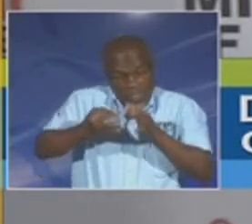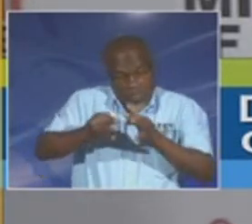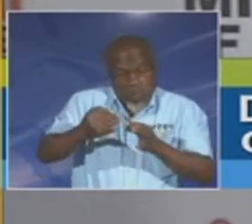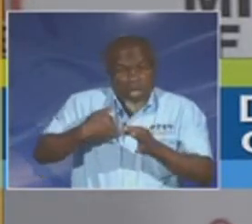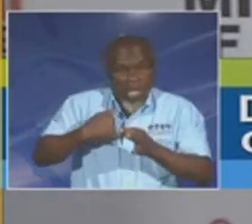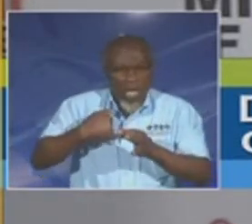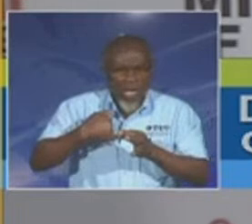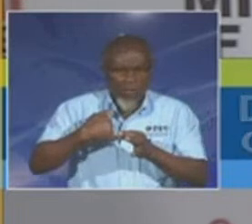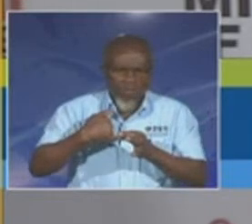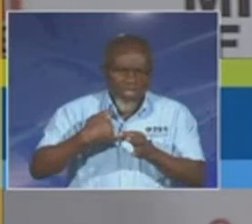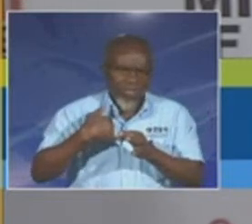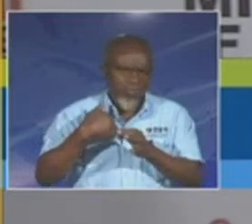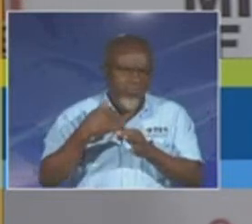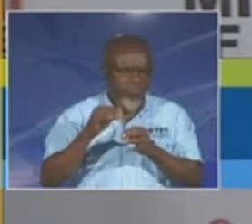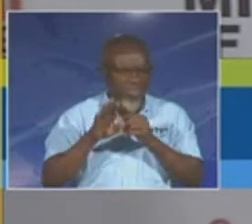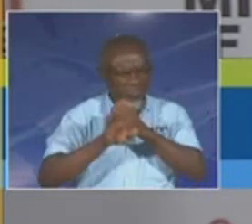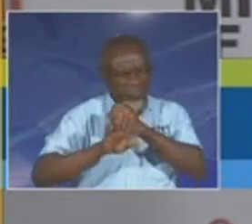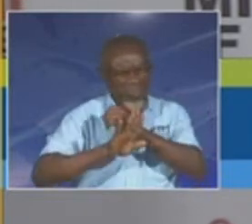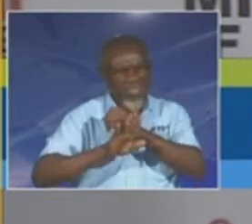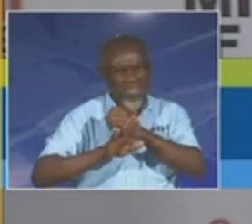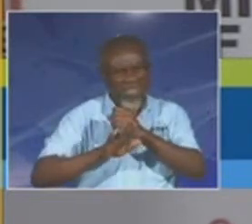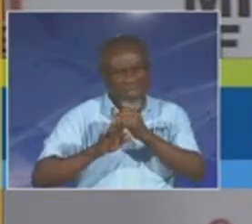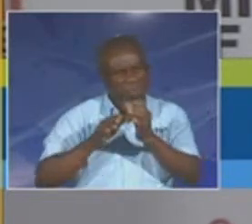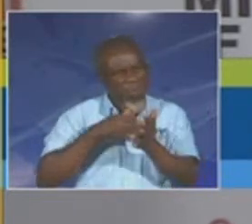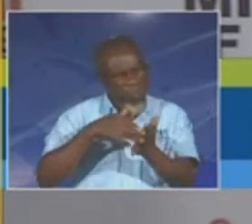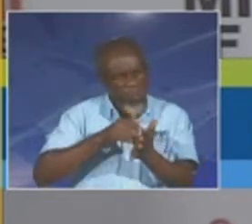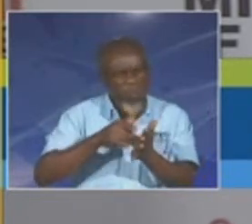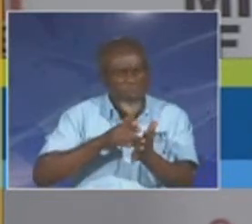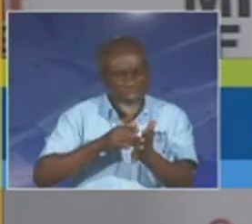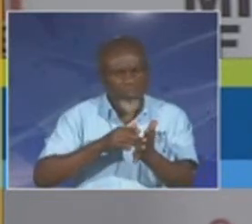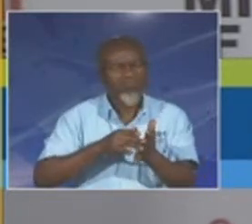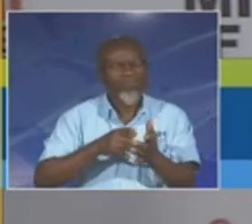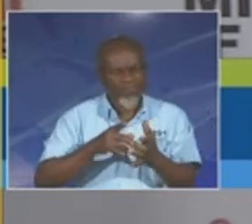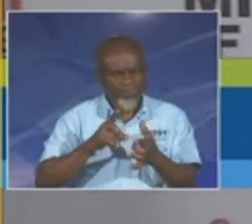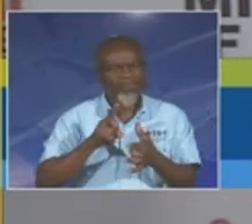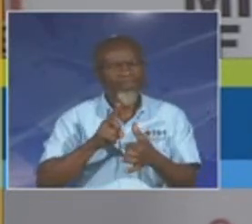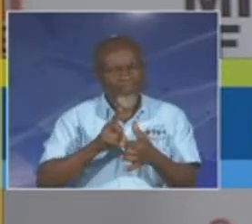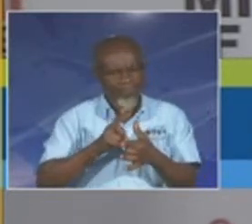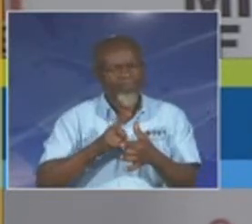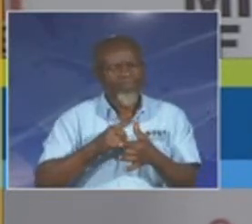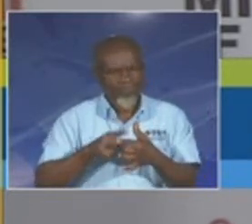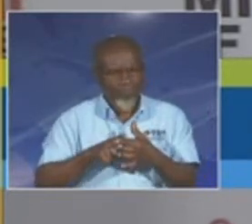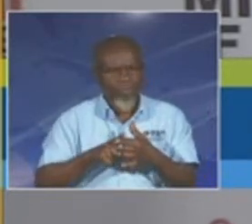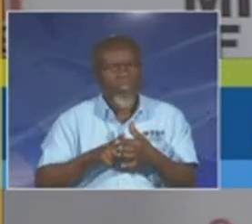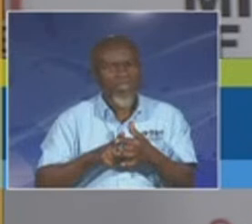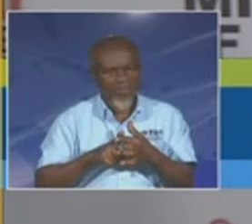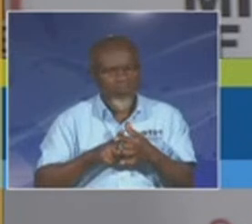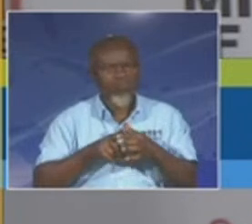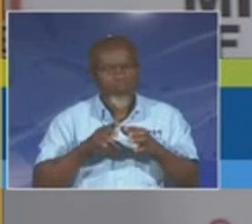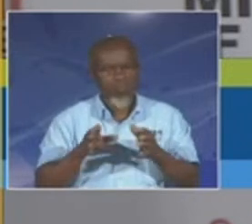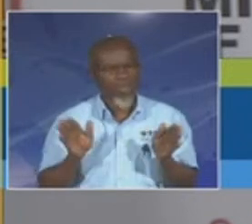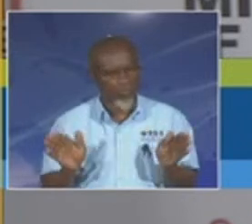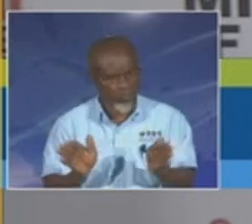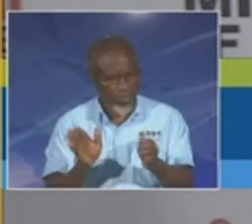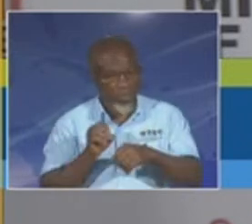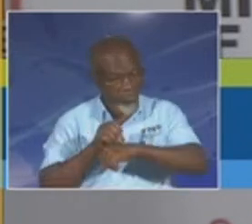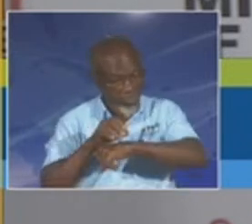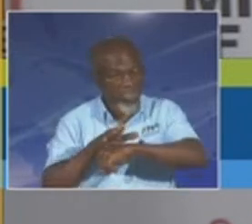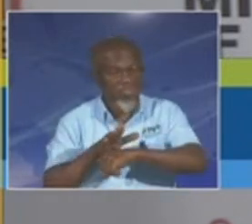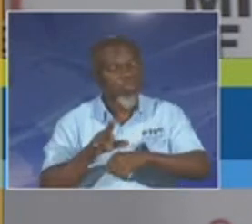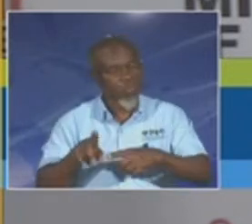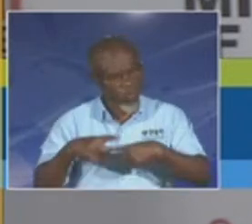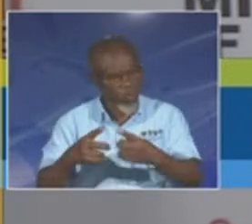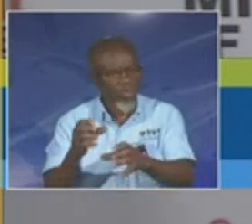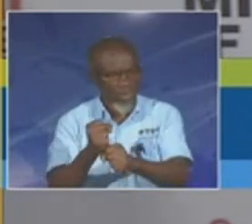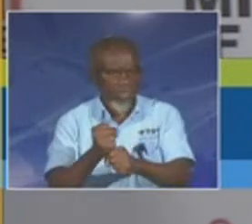person may not be able to mount the type of response you would see in a person who is not immunocompromised, having had less doses. So you complete your